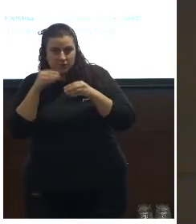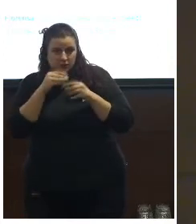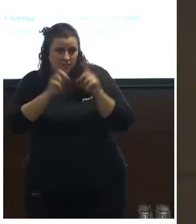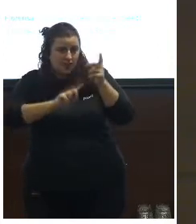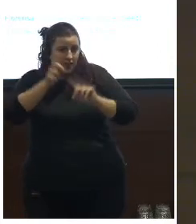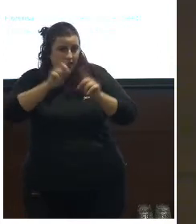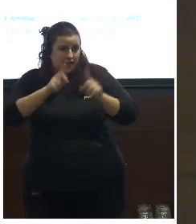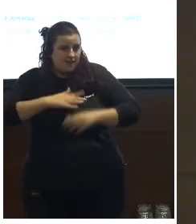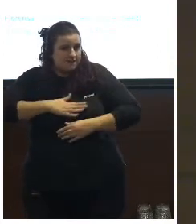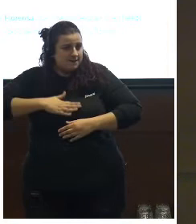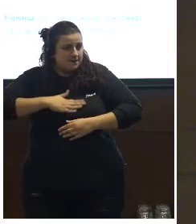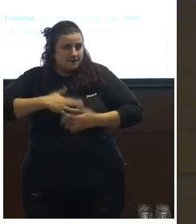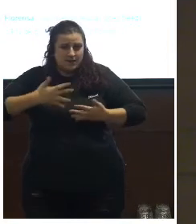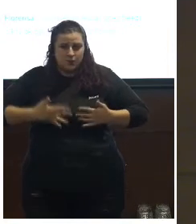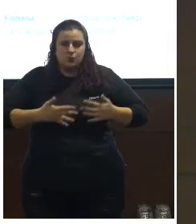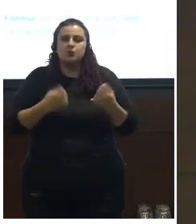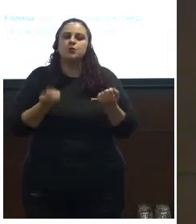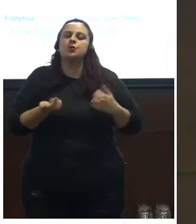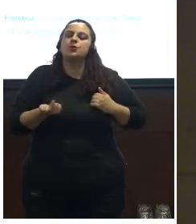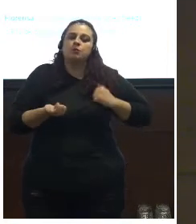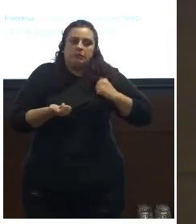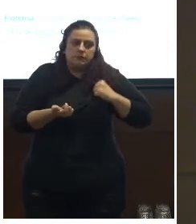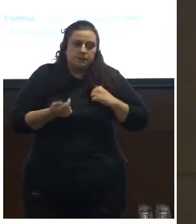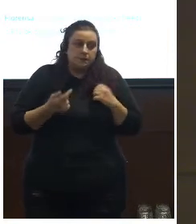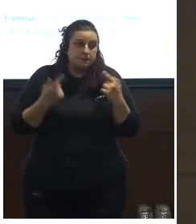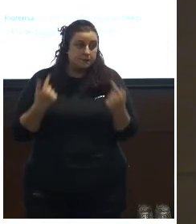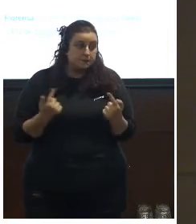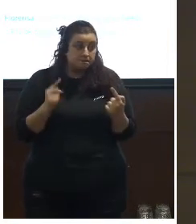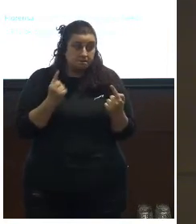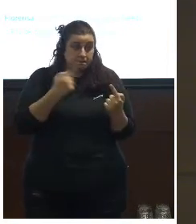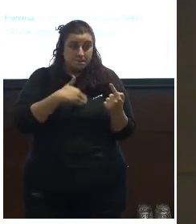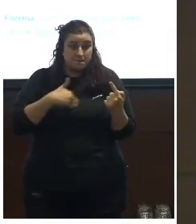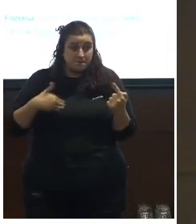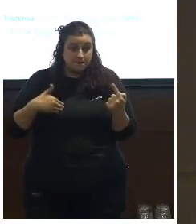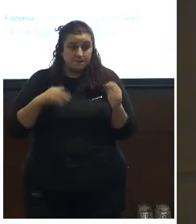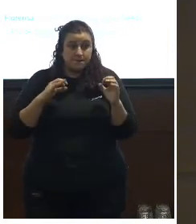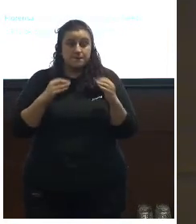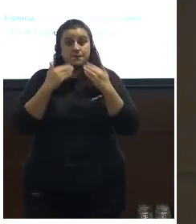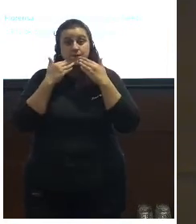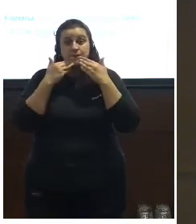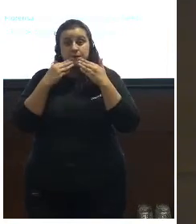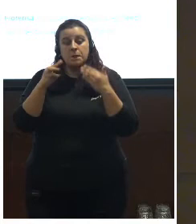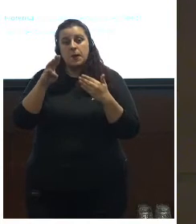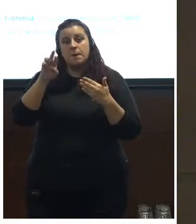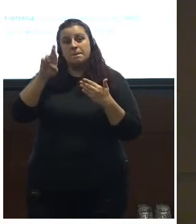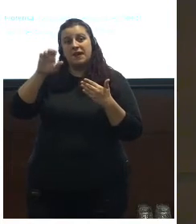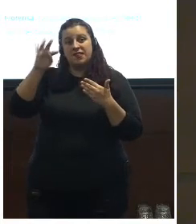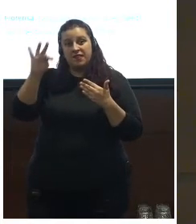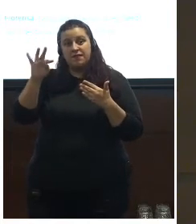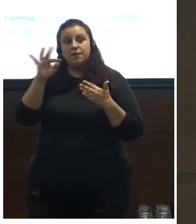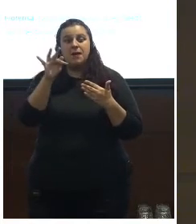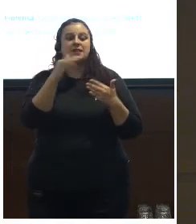the compliments not only for the Predev, but also for Spain. I think Spain and also Germany are far ahead in